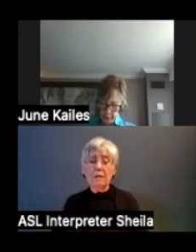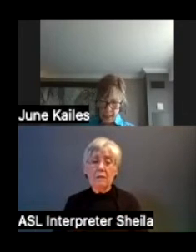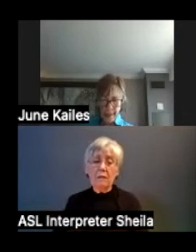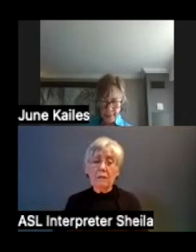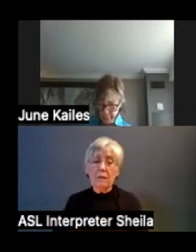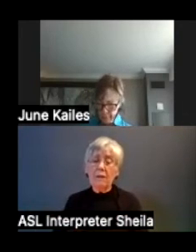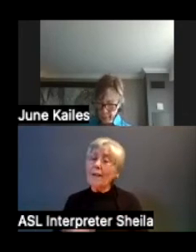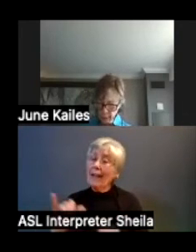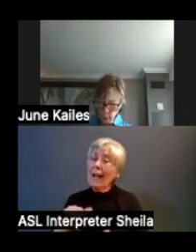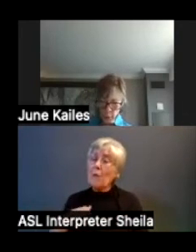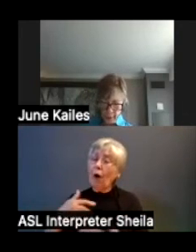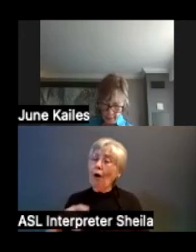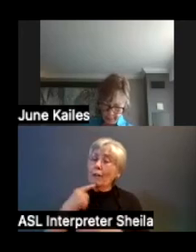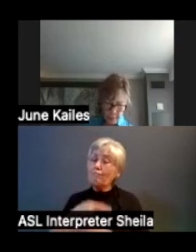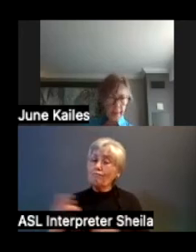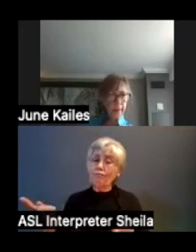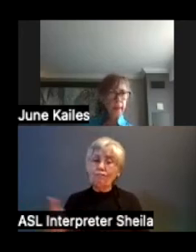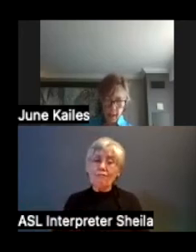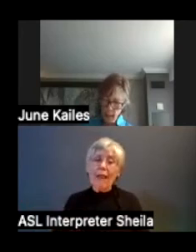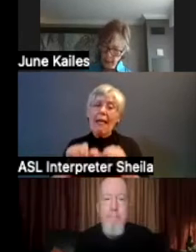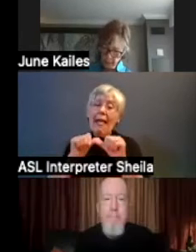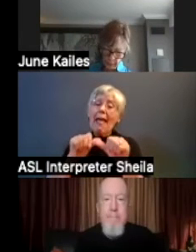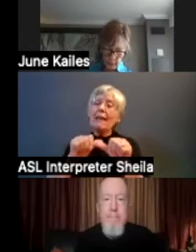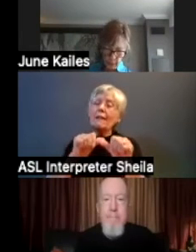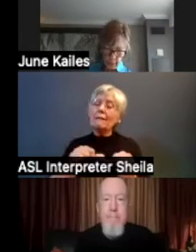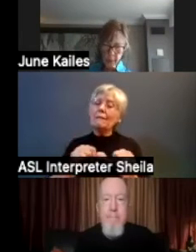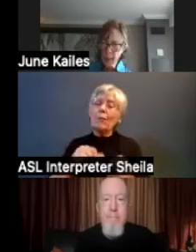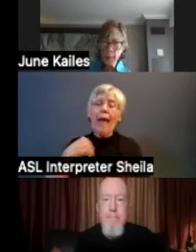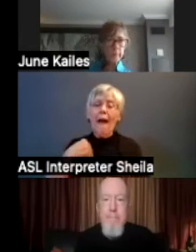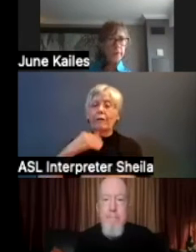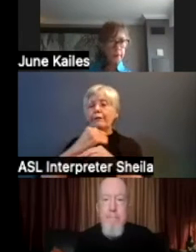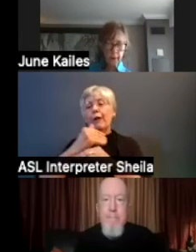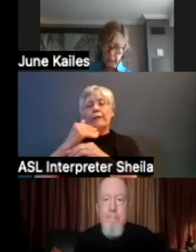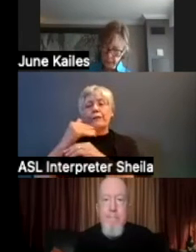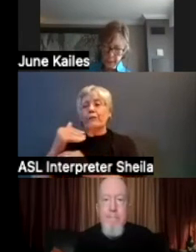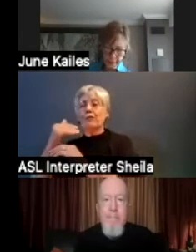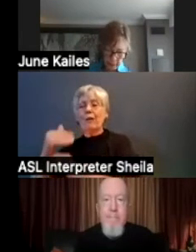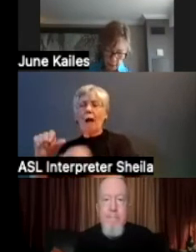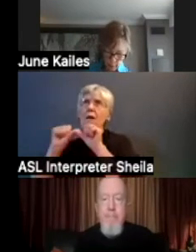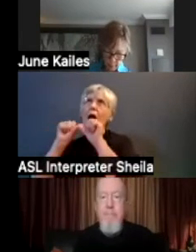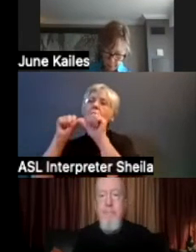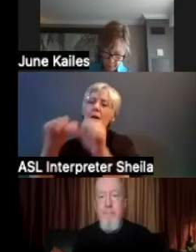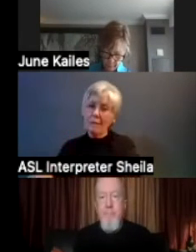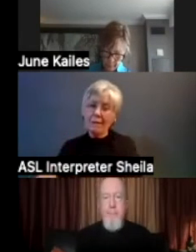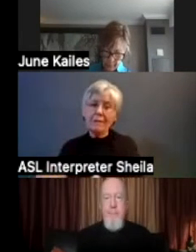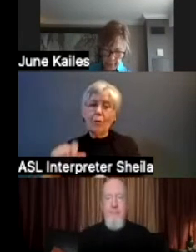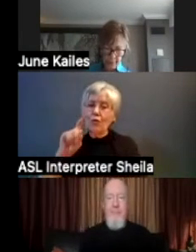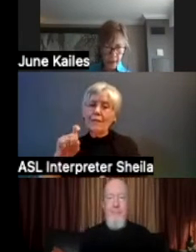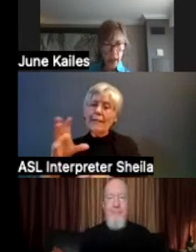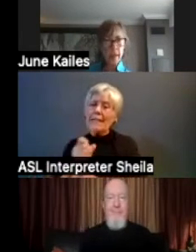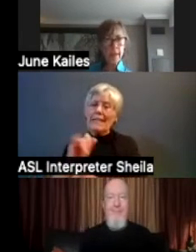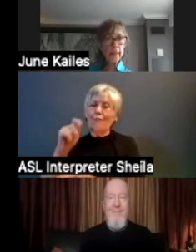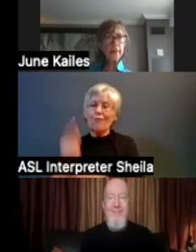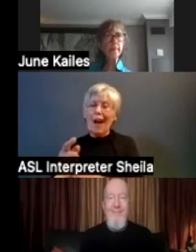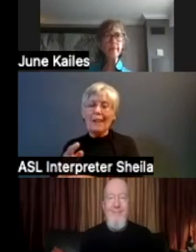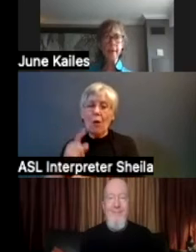as we said, endless constraints. They're constant, so you just need to get a grip. You need to